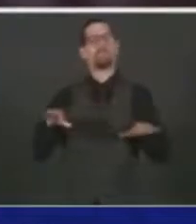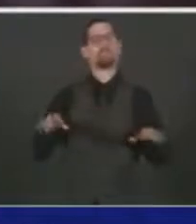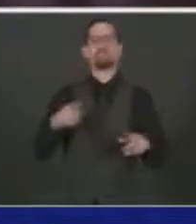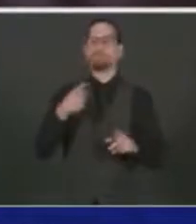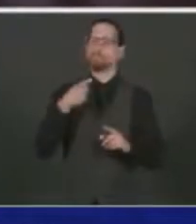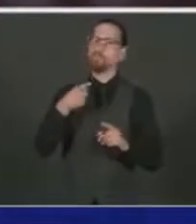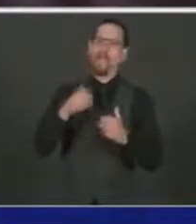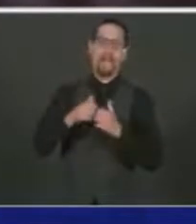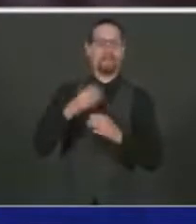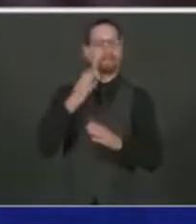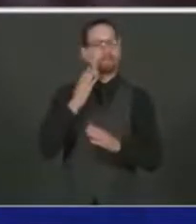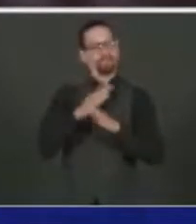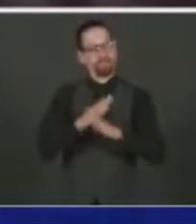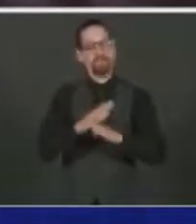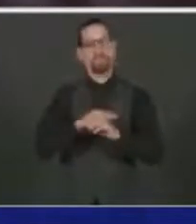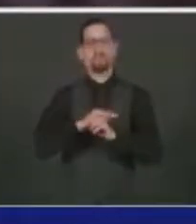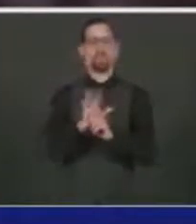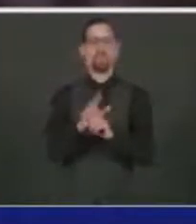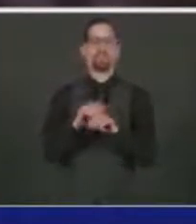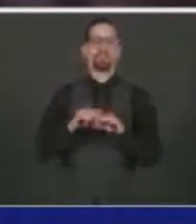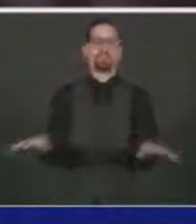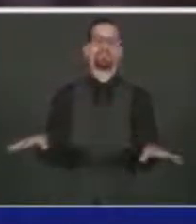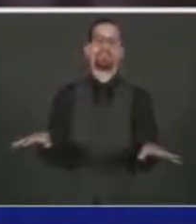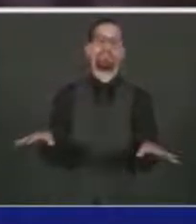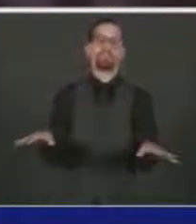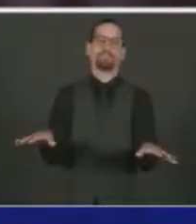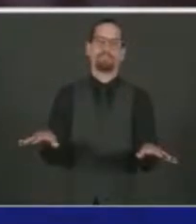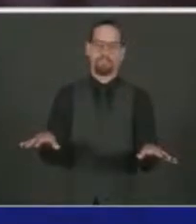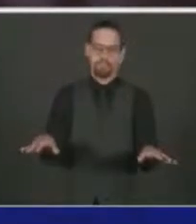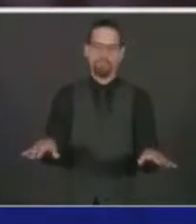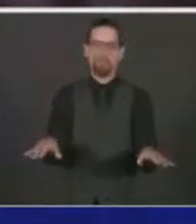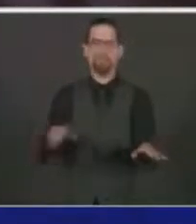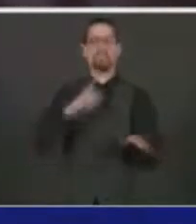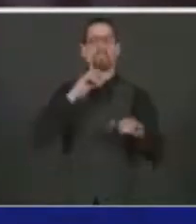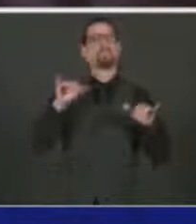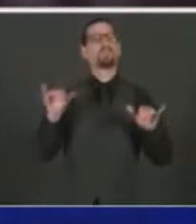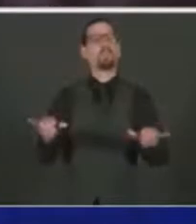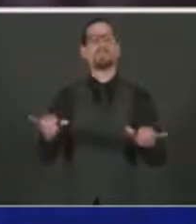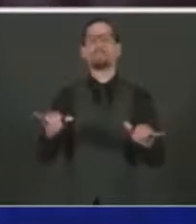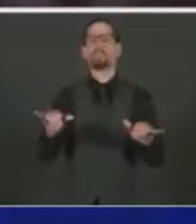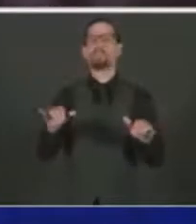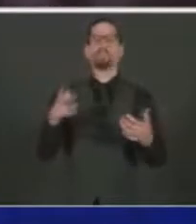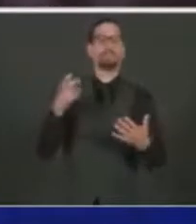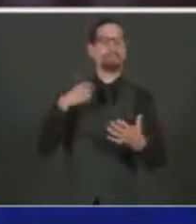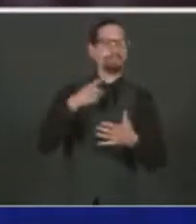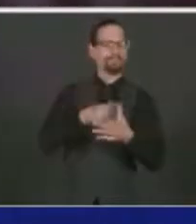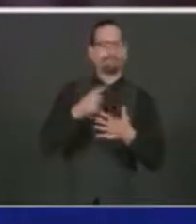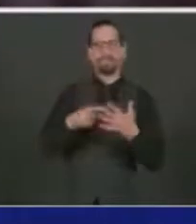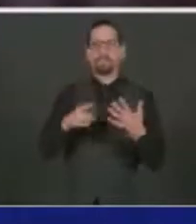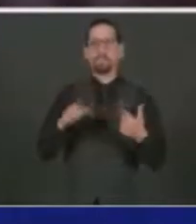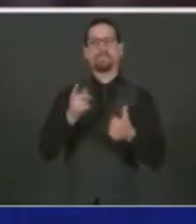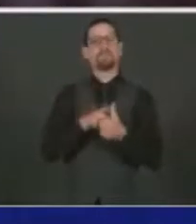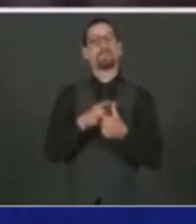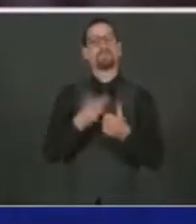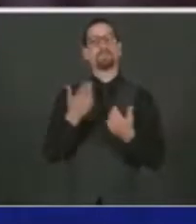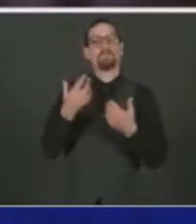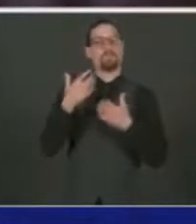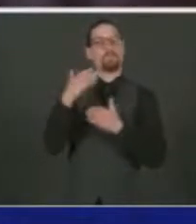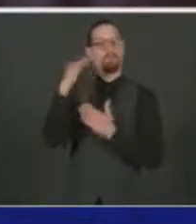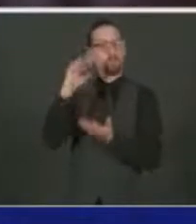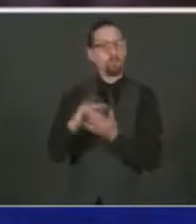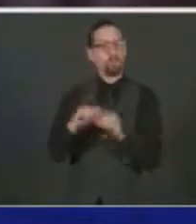that we have been talking about. Decreasing the risk of spread of